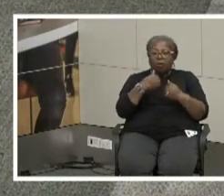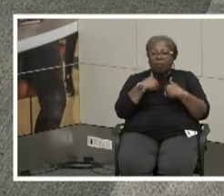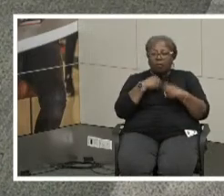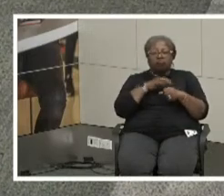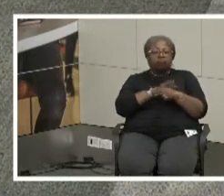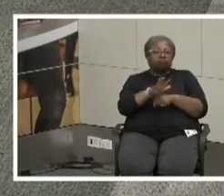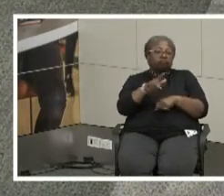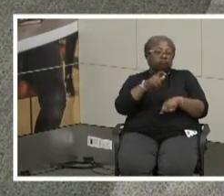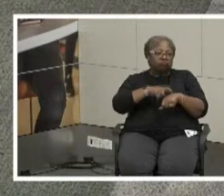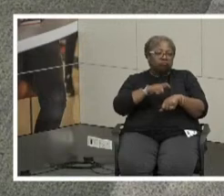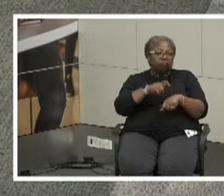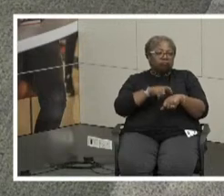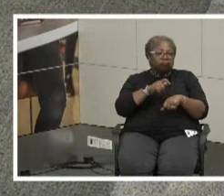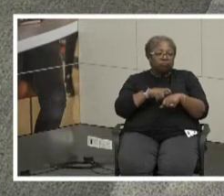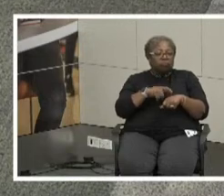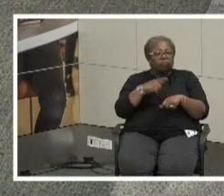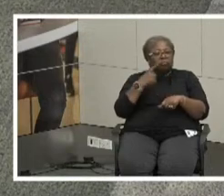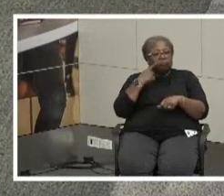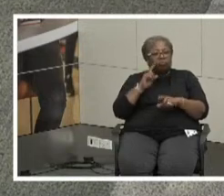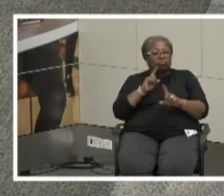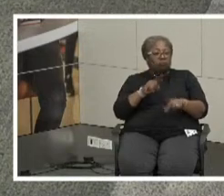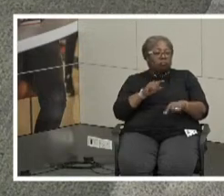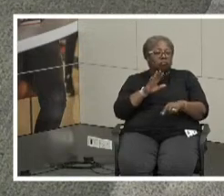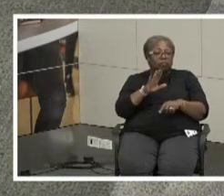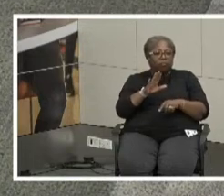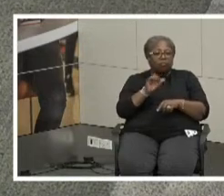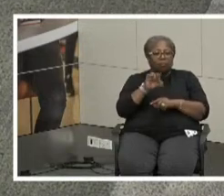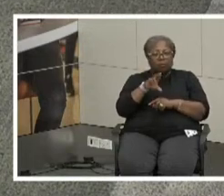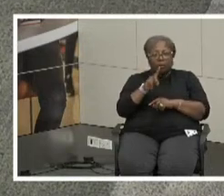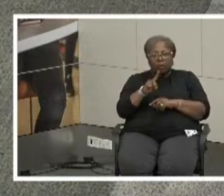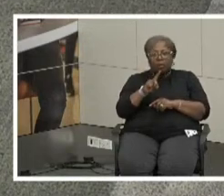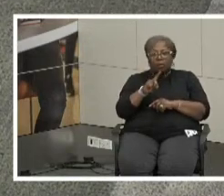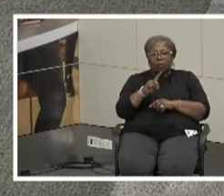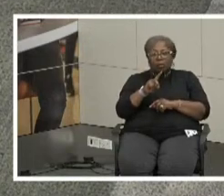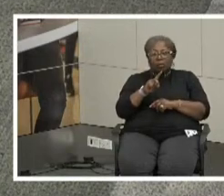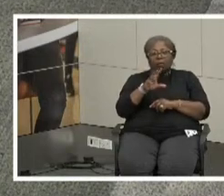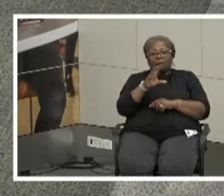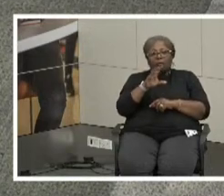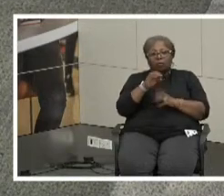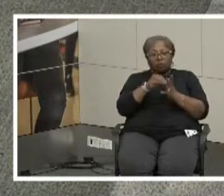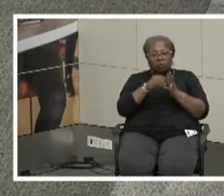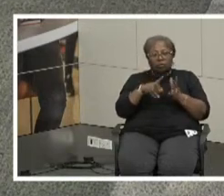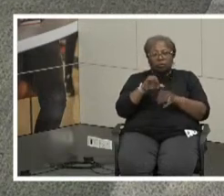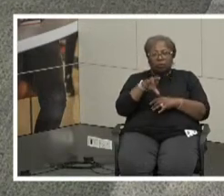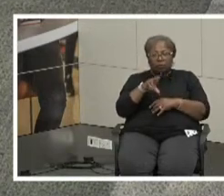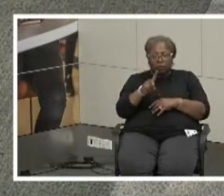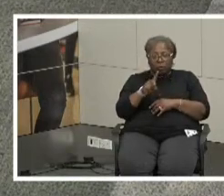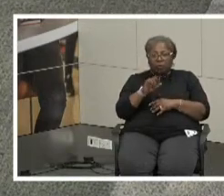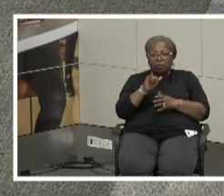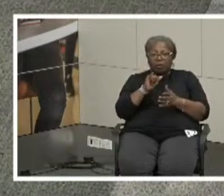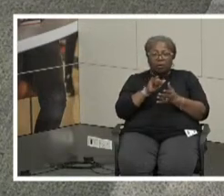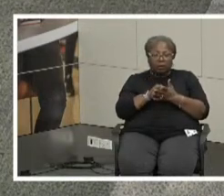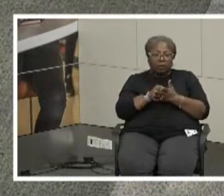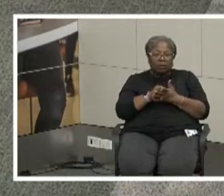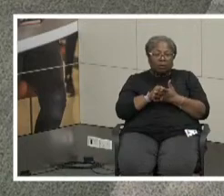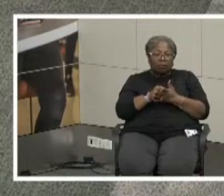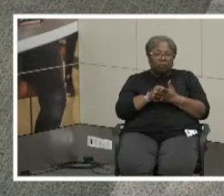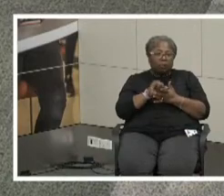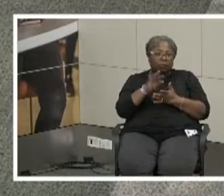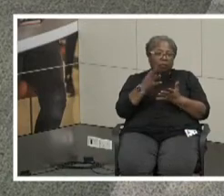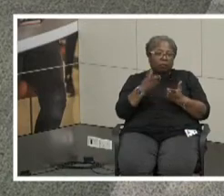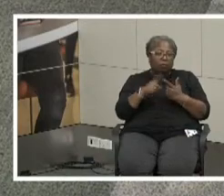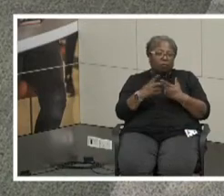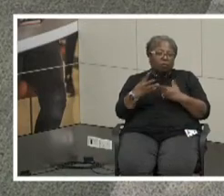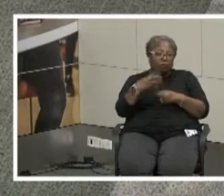ample time um for to attend their art committee or their students Arts if um you know they want